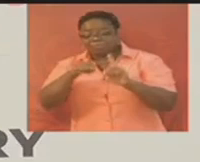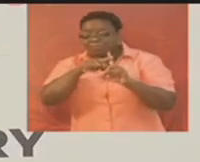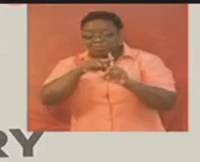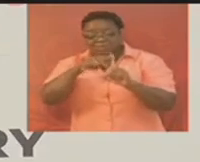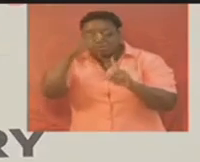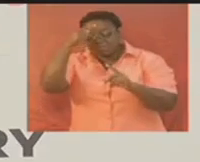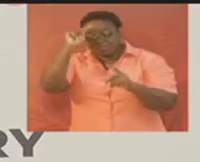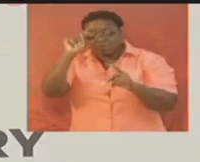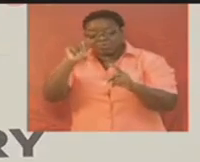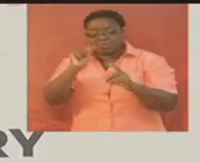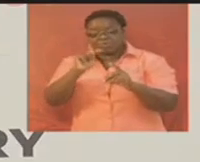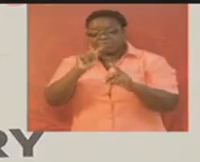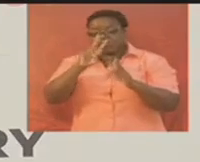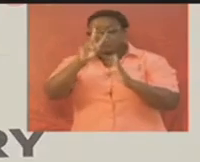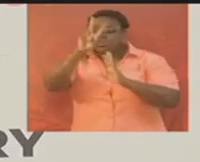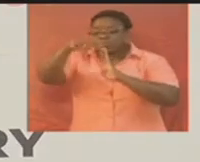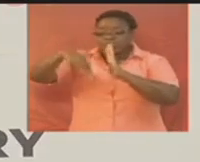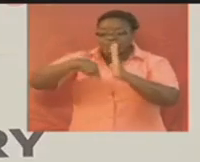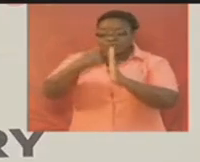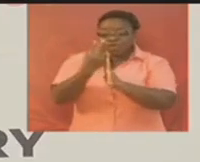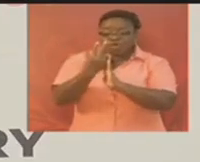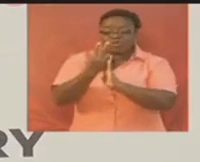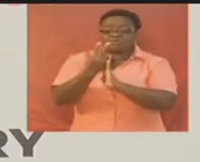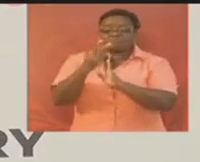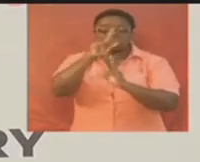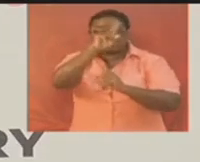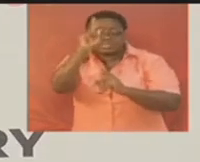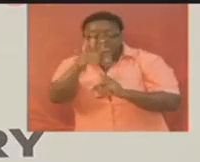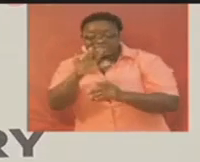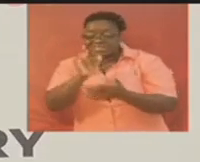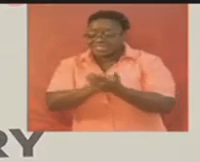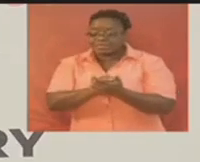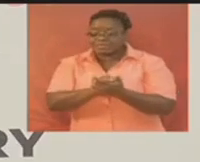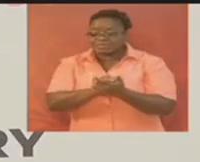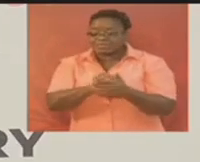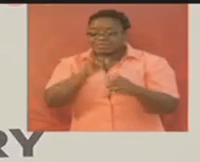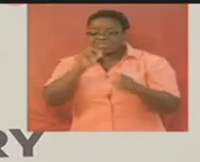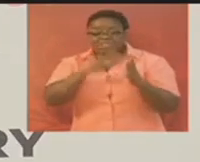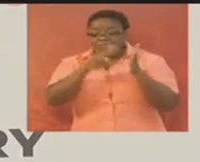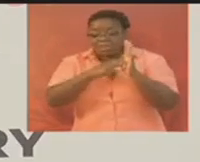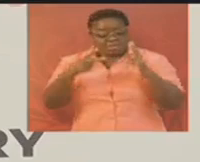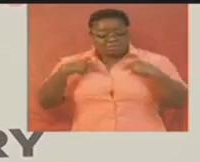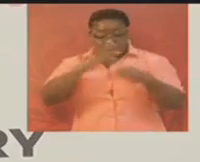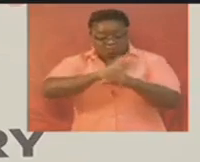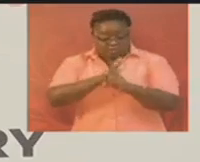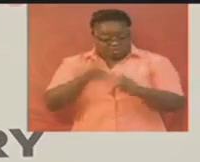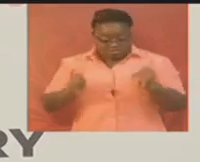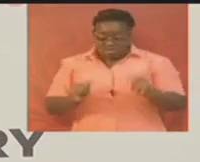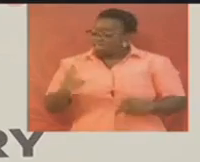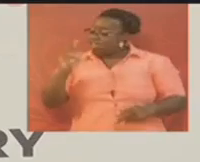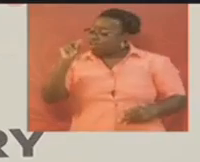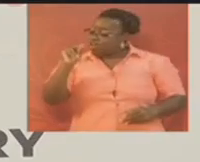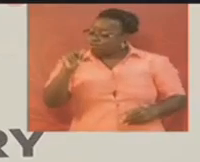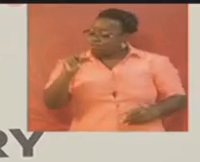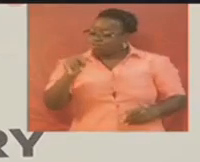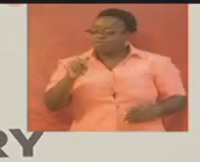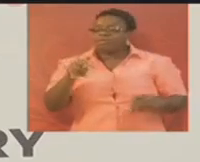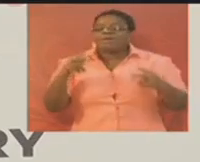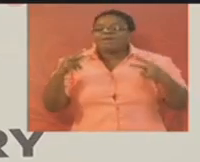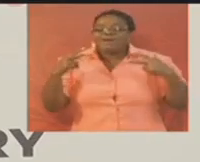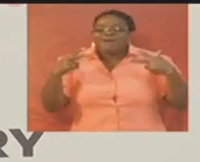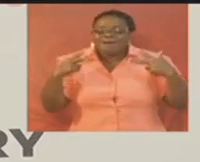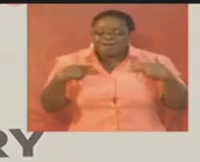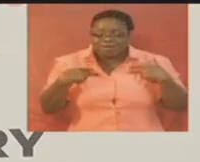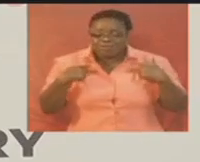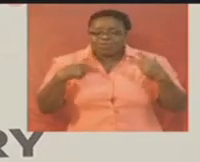last 24 hours testing that sample size. Doesn't mean that we have no COVID in the country. We have, as I went through in detail,